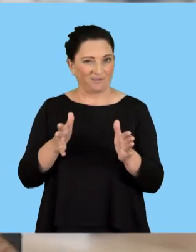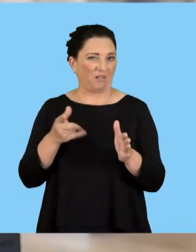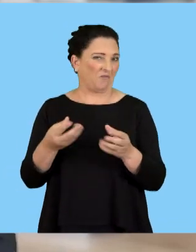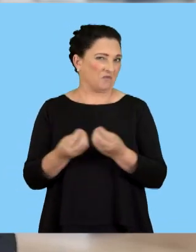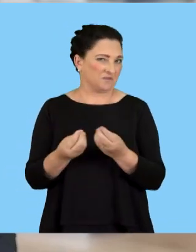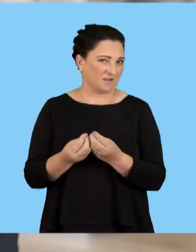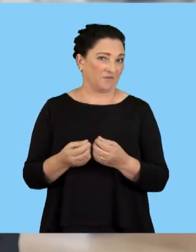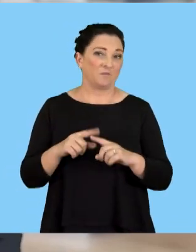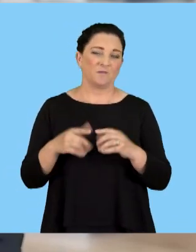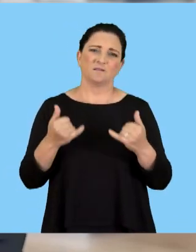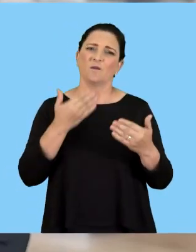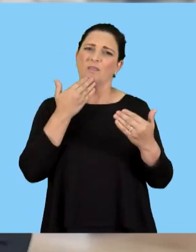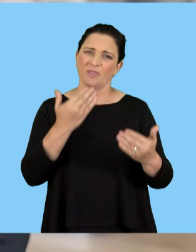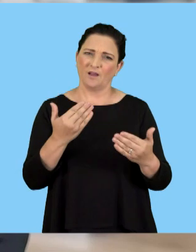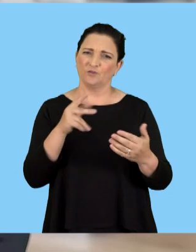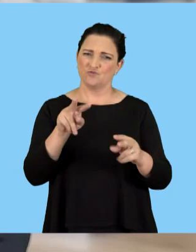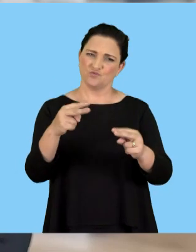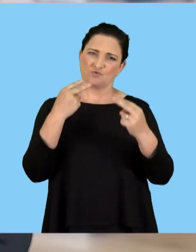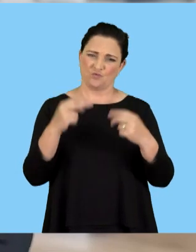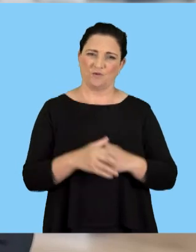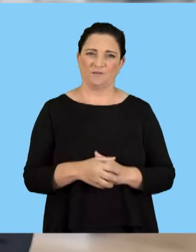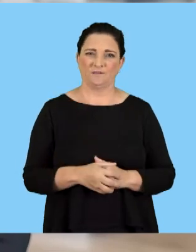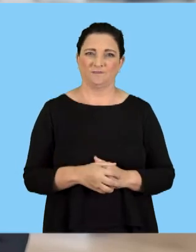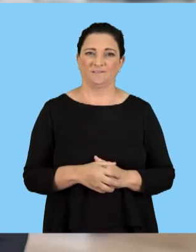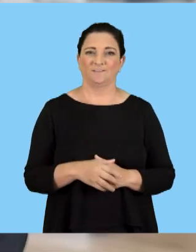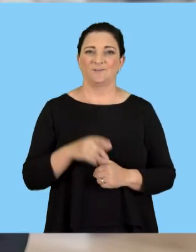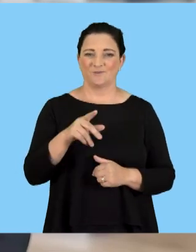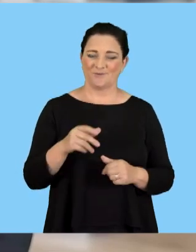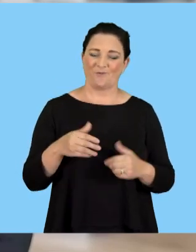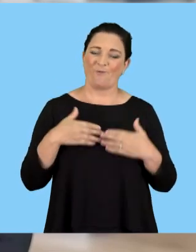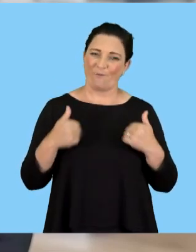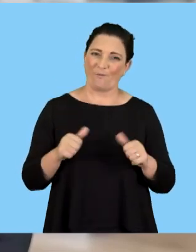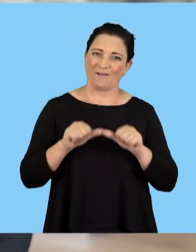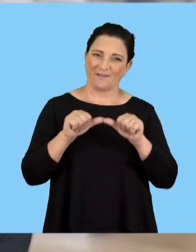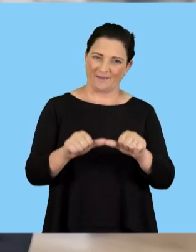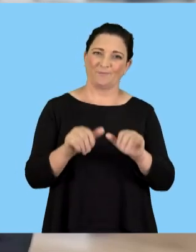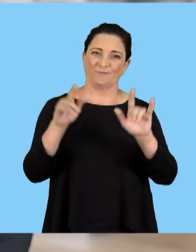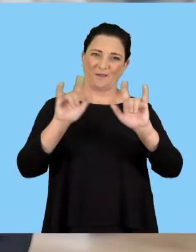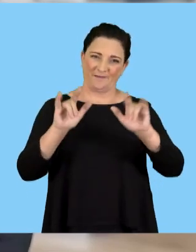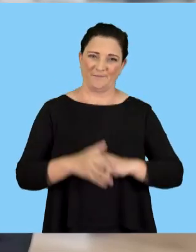leader in future. So with that being said, thank you for watching. Keep well. Goodbye.